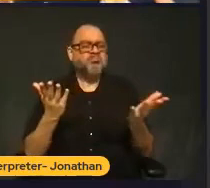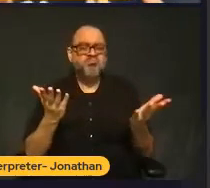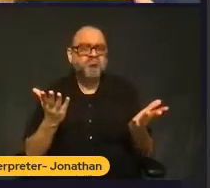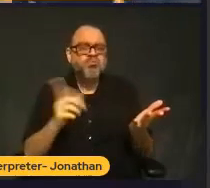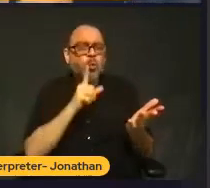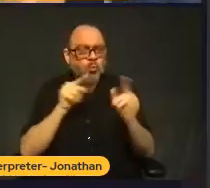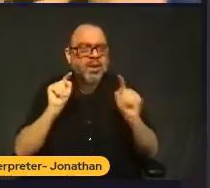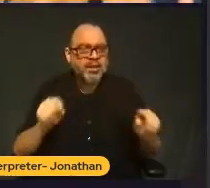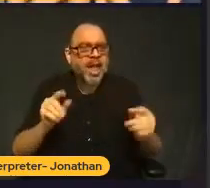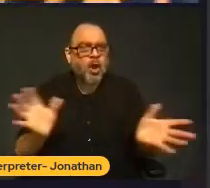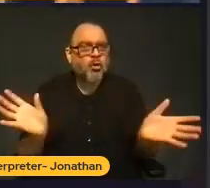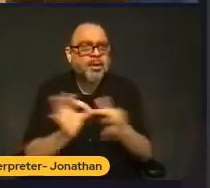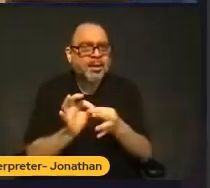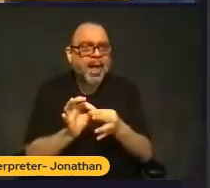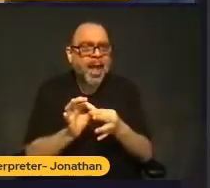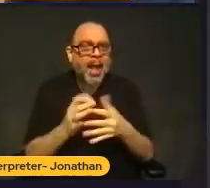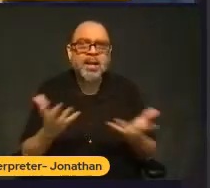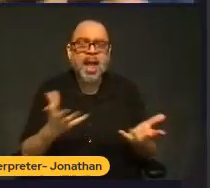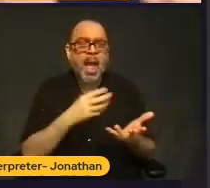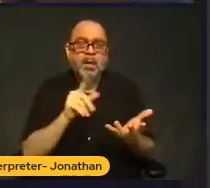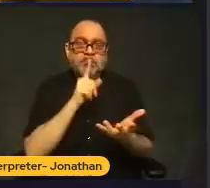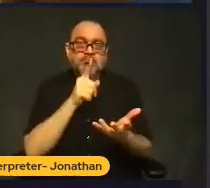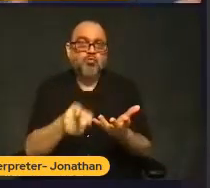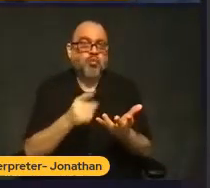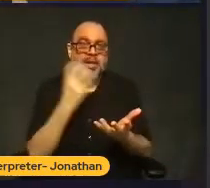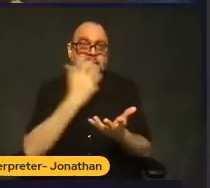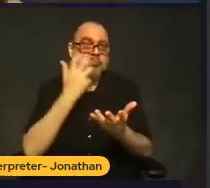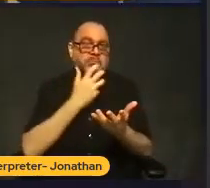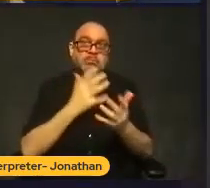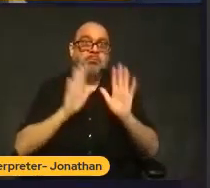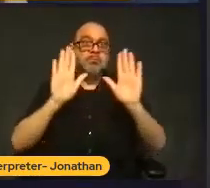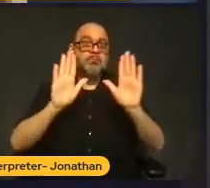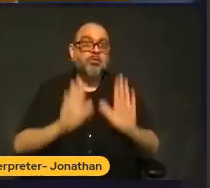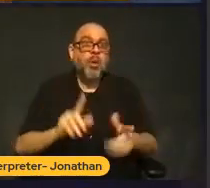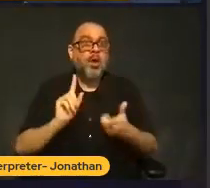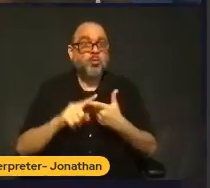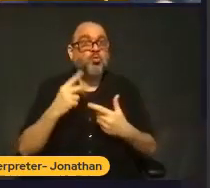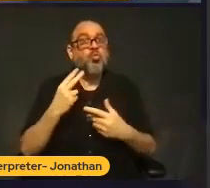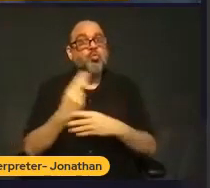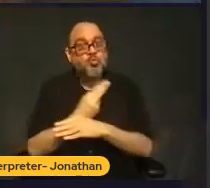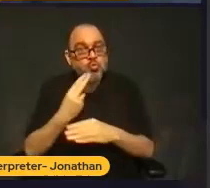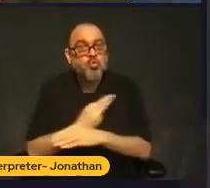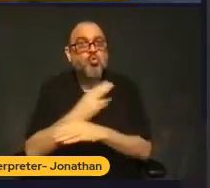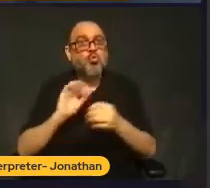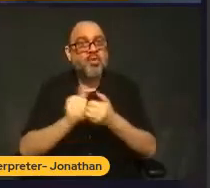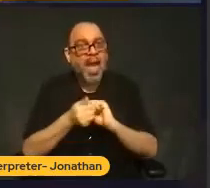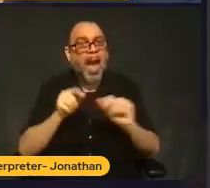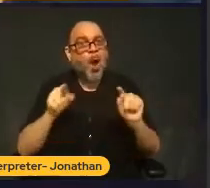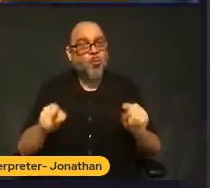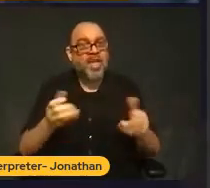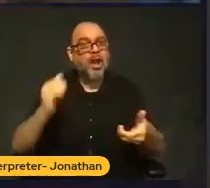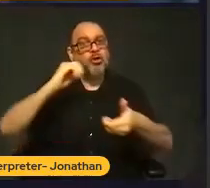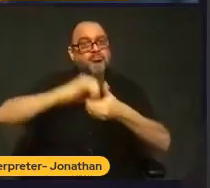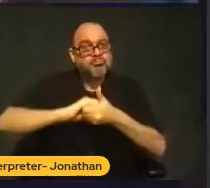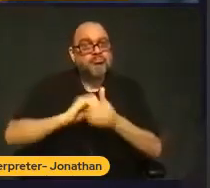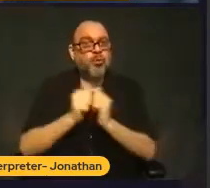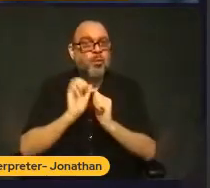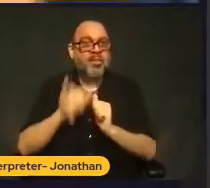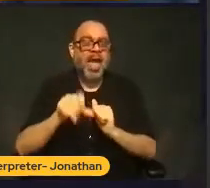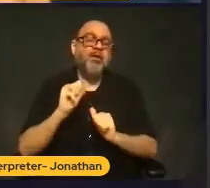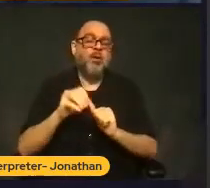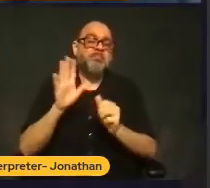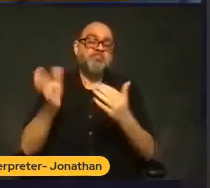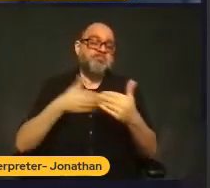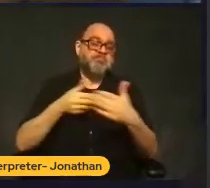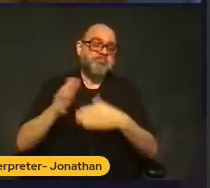lot of power in expressing that coupling using programming languages. Anyway, enough ranting. Okay,